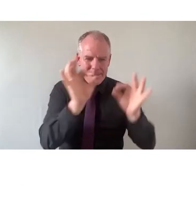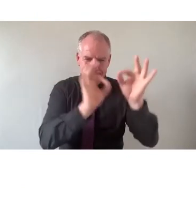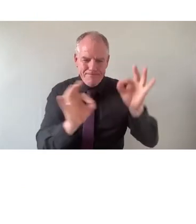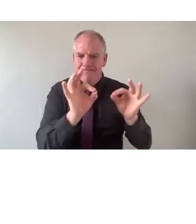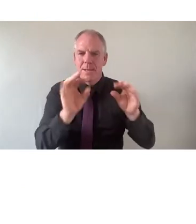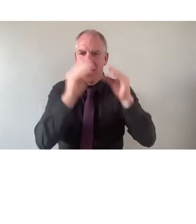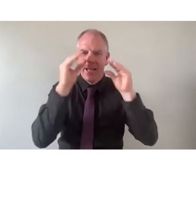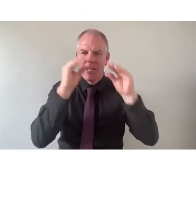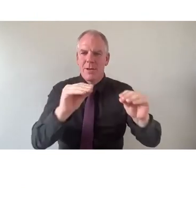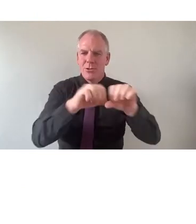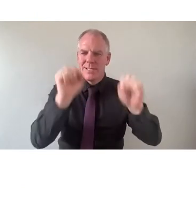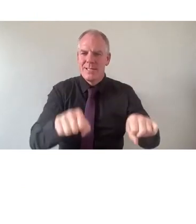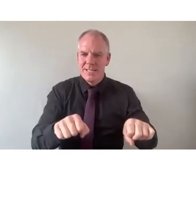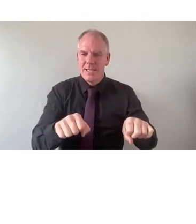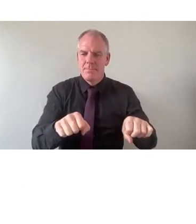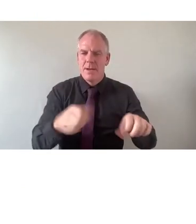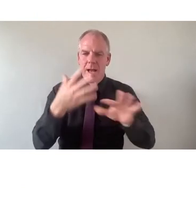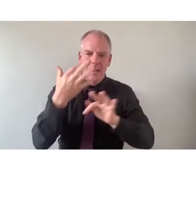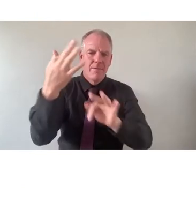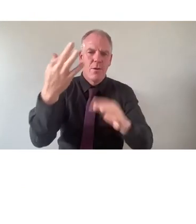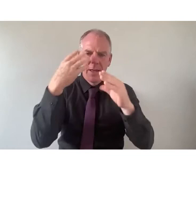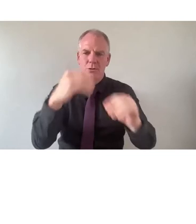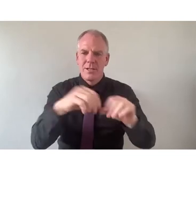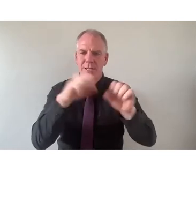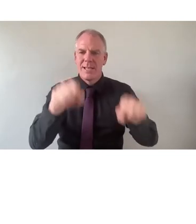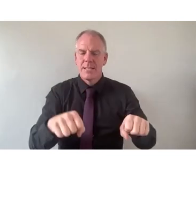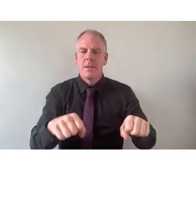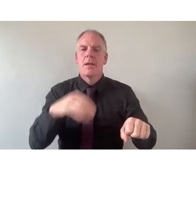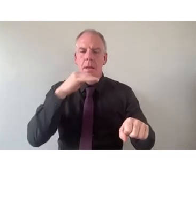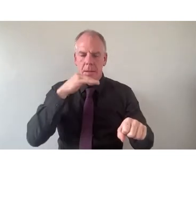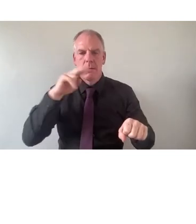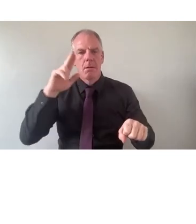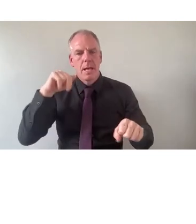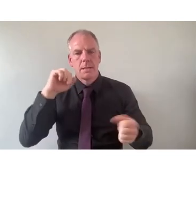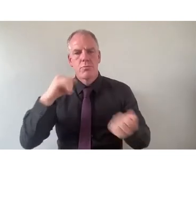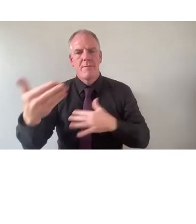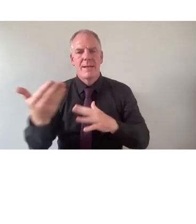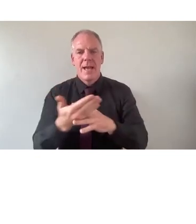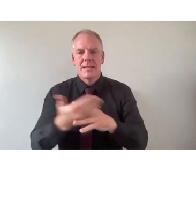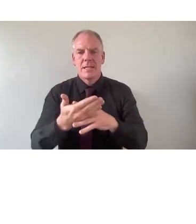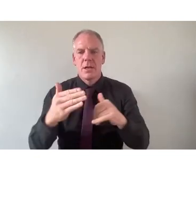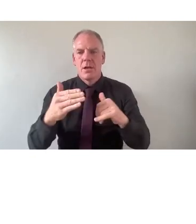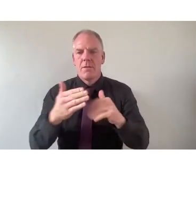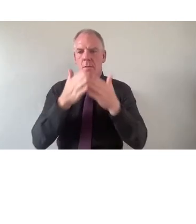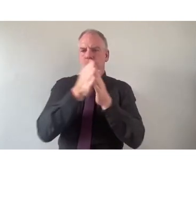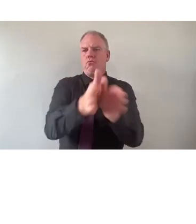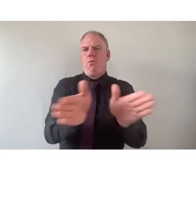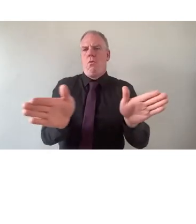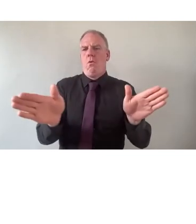educational systems and further education systems in such a way that they can provide access to an as broad as